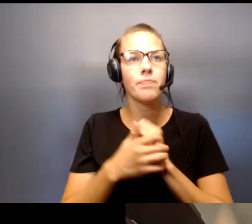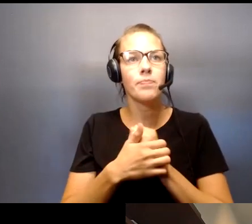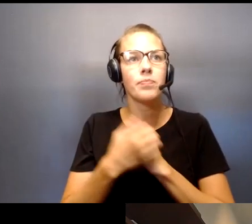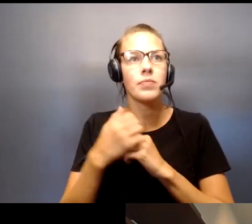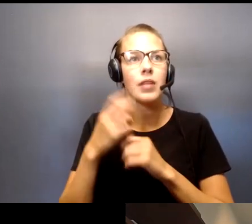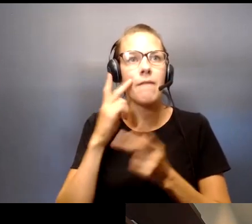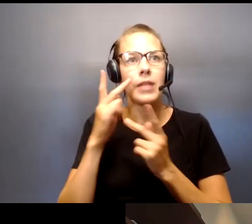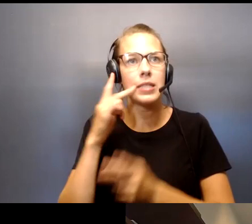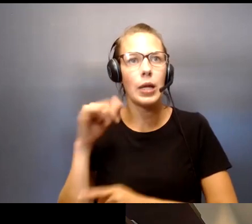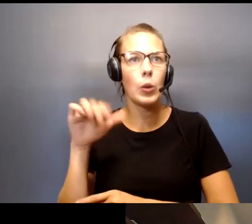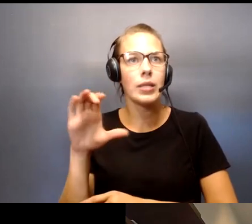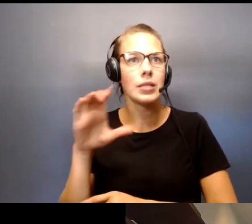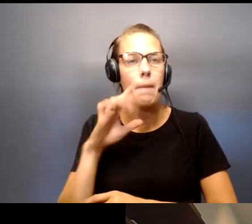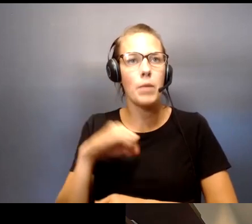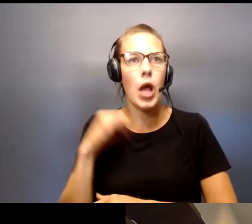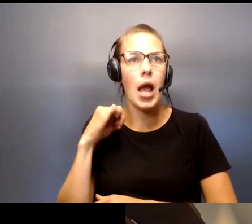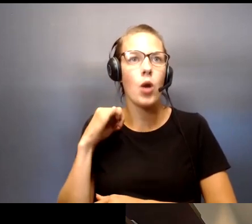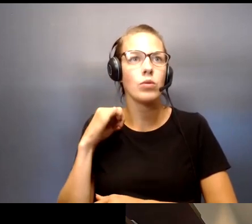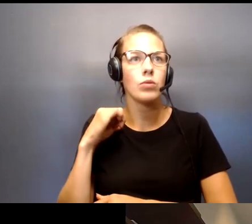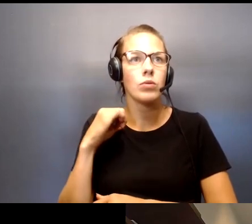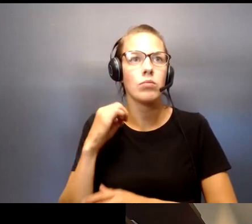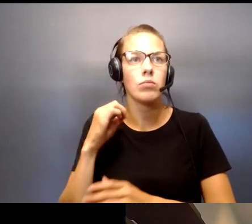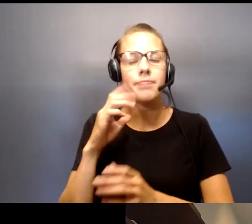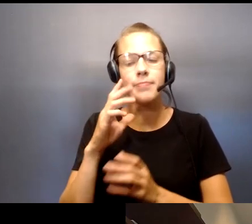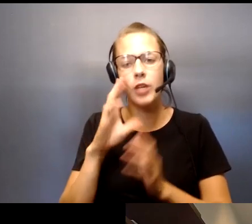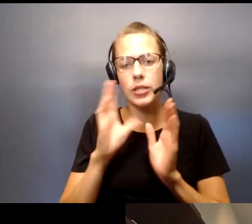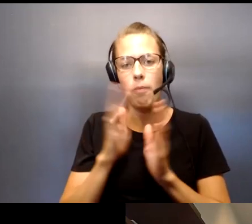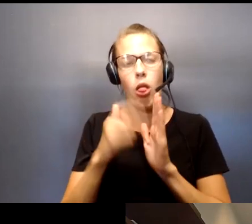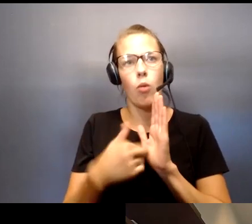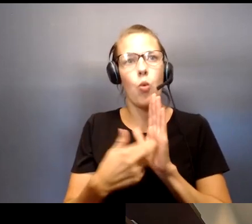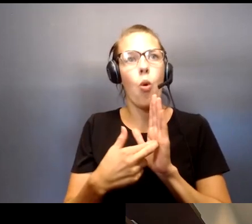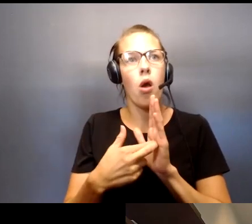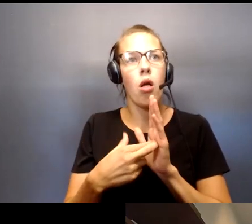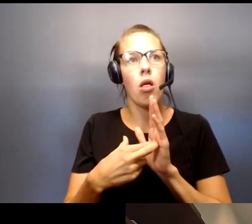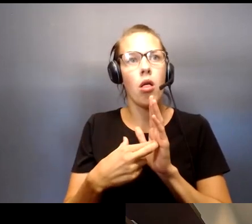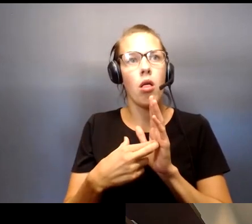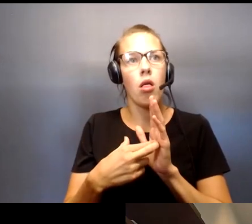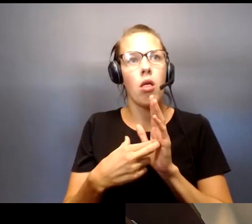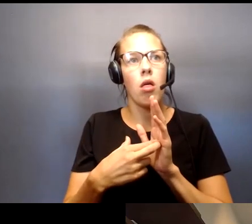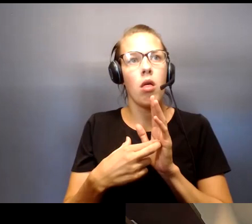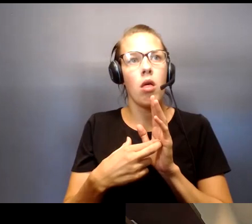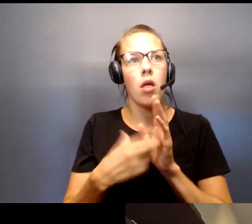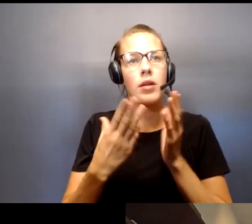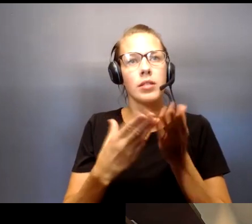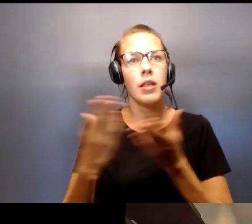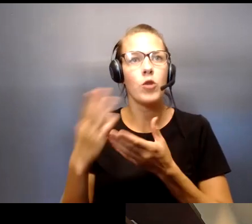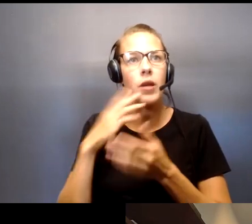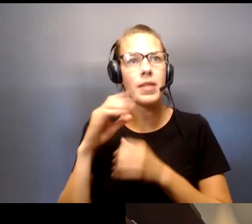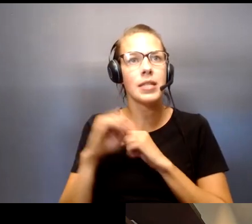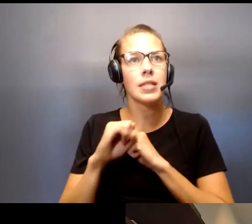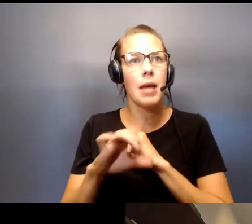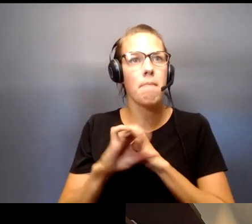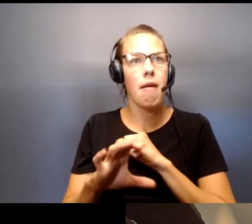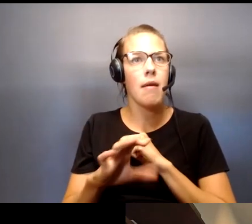Quad Cities is proud to play a very small role in the delivery of this campaign.